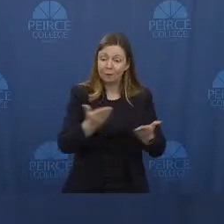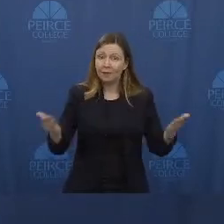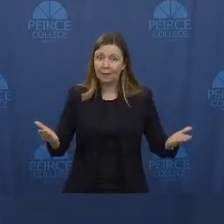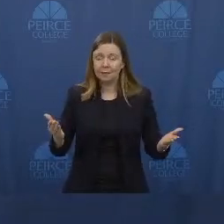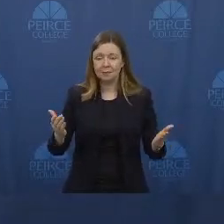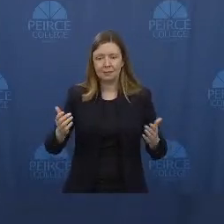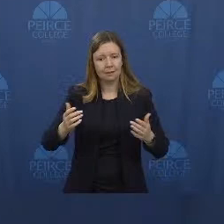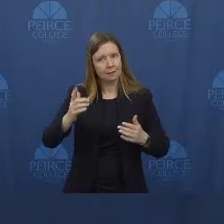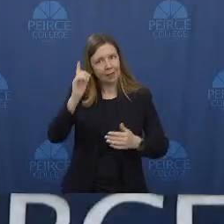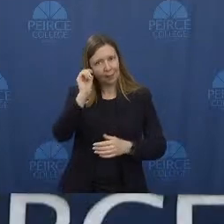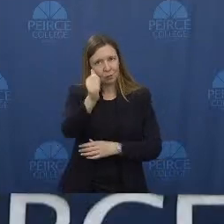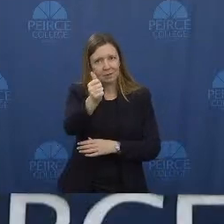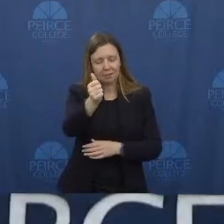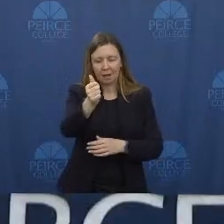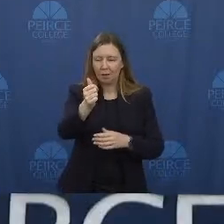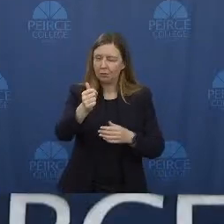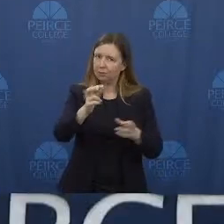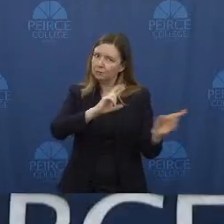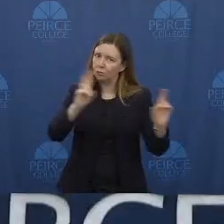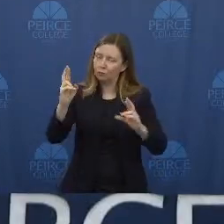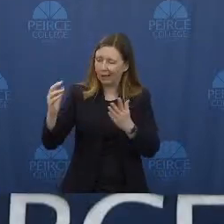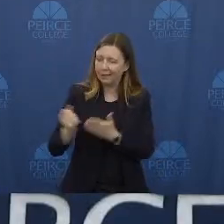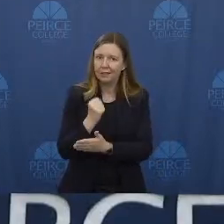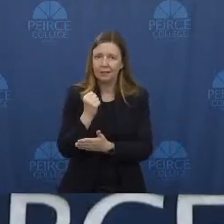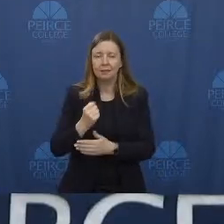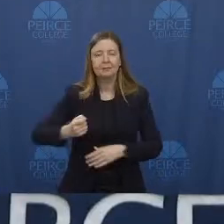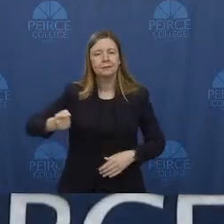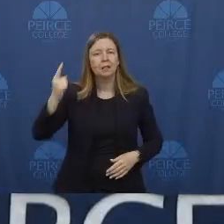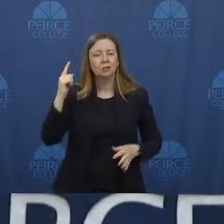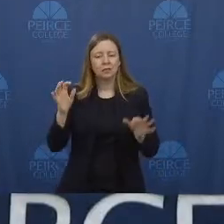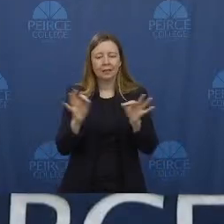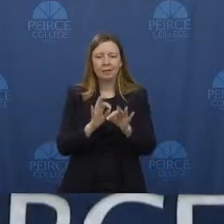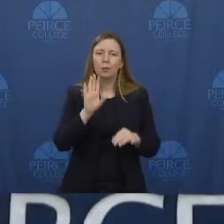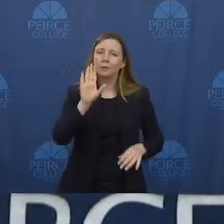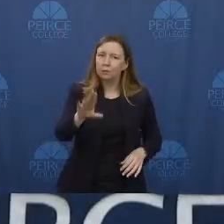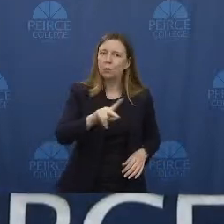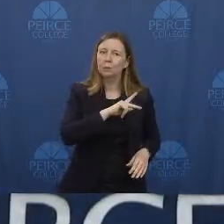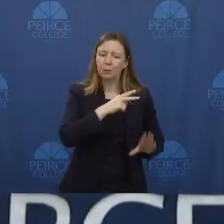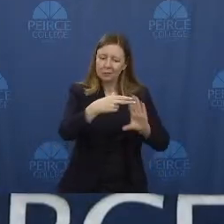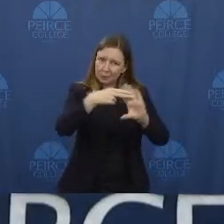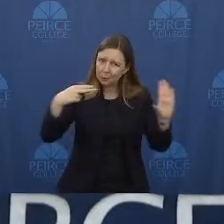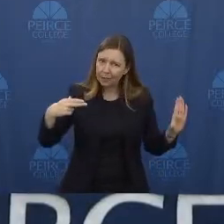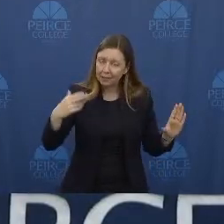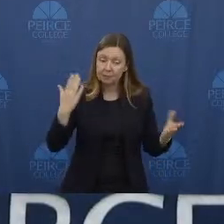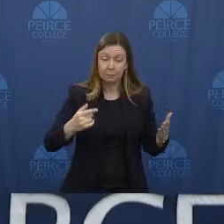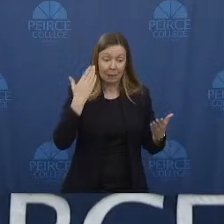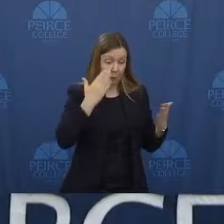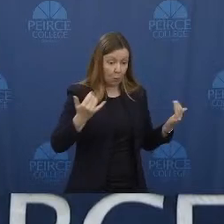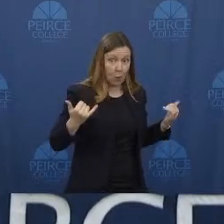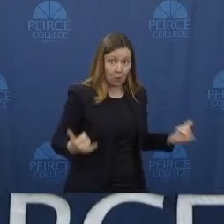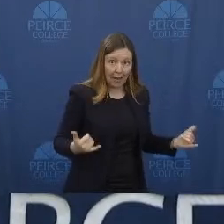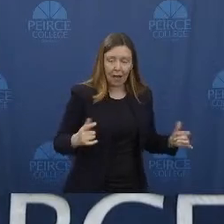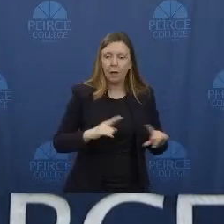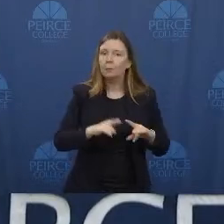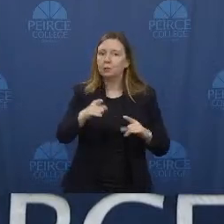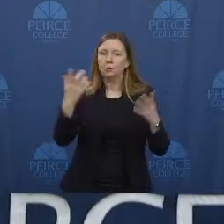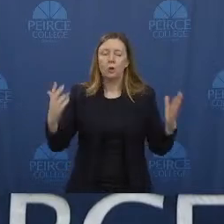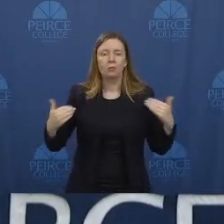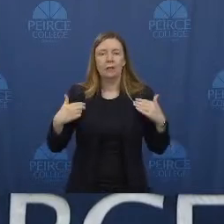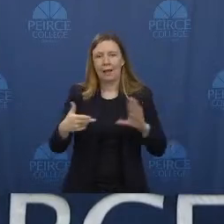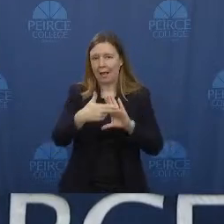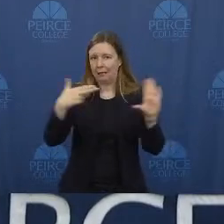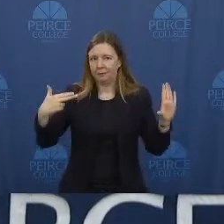out there. Know the value of your personal brand. You may not know it, but you already have